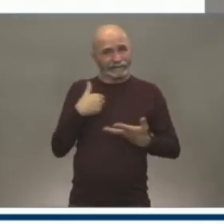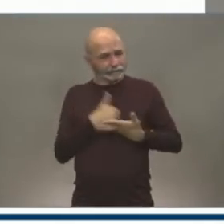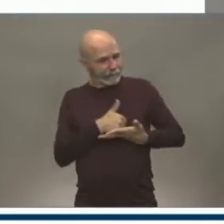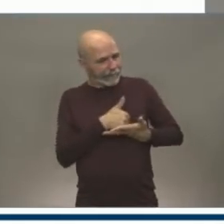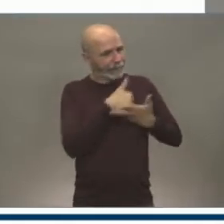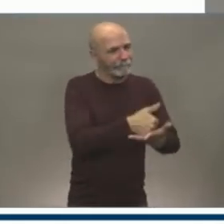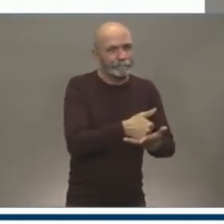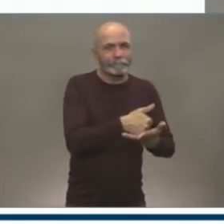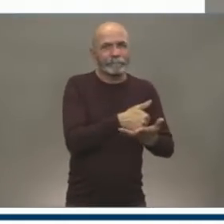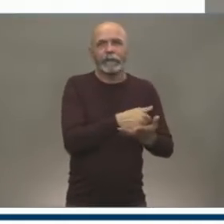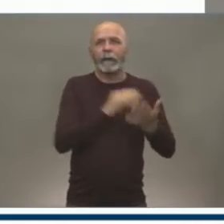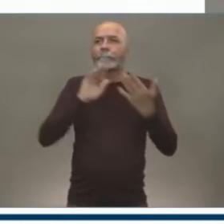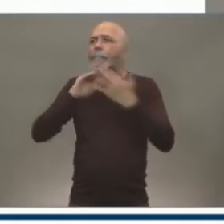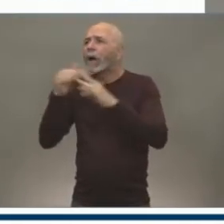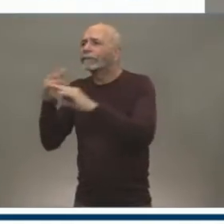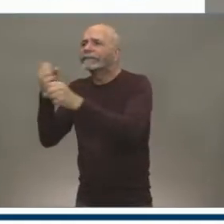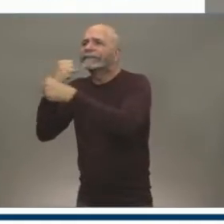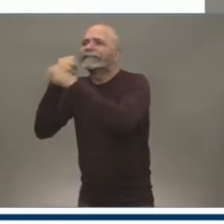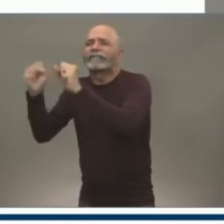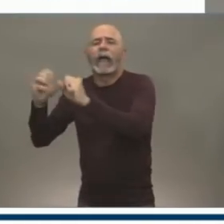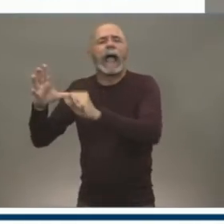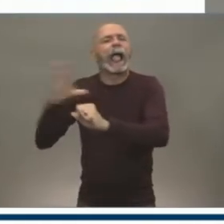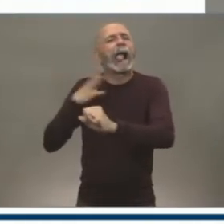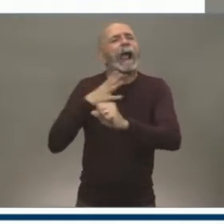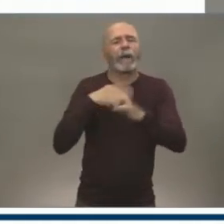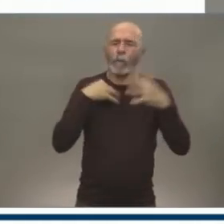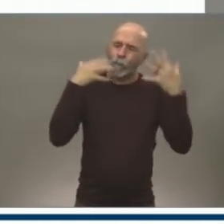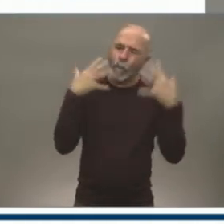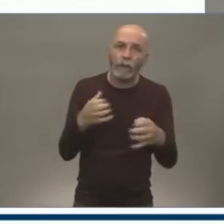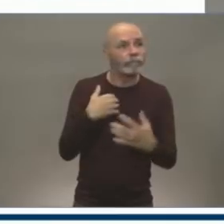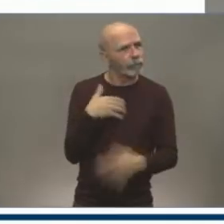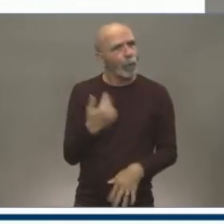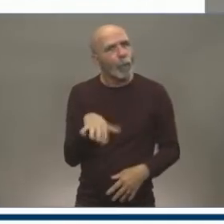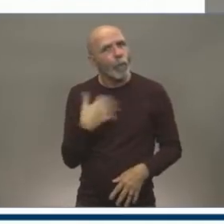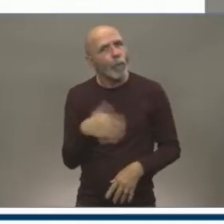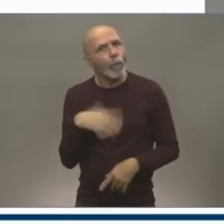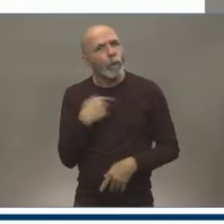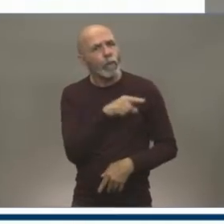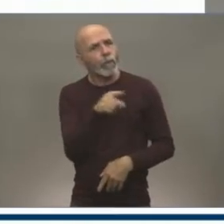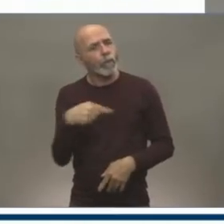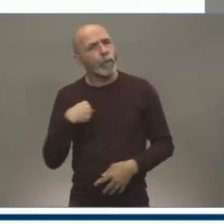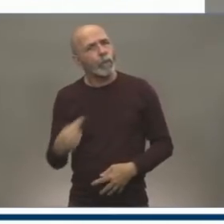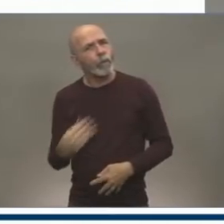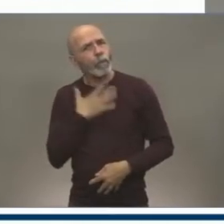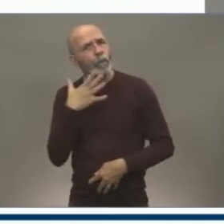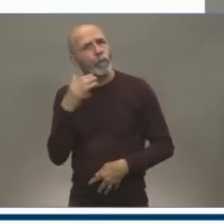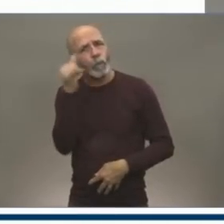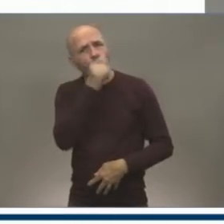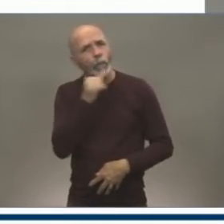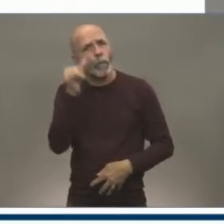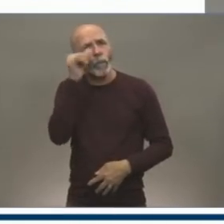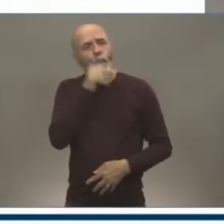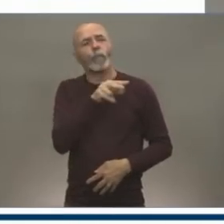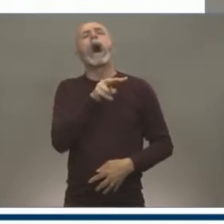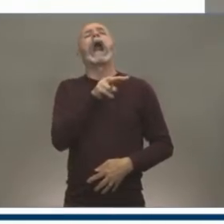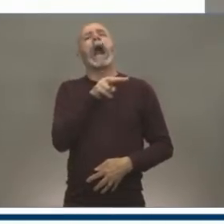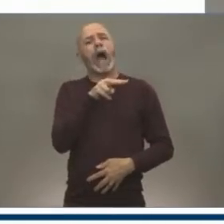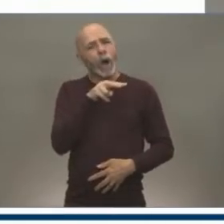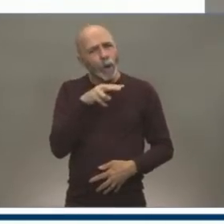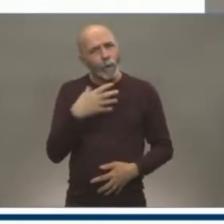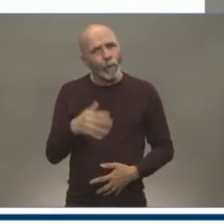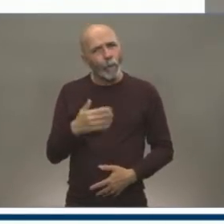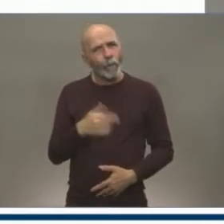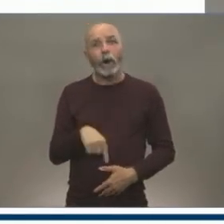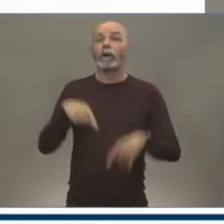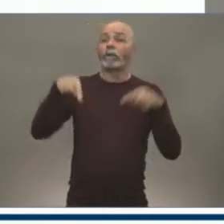my community safe. It's been quite inspiring to watch that. What we've done this week on the